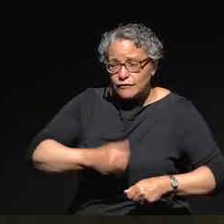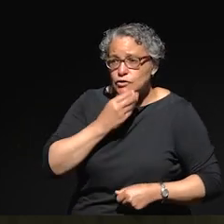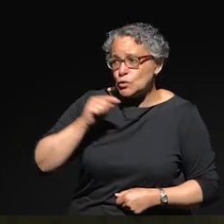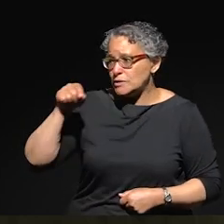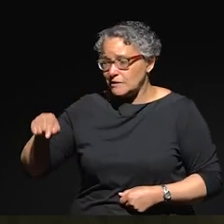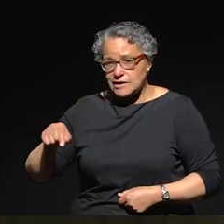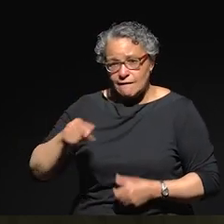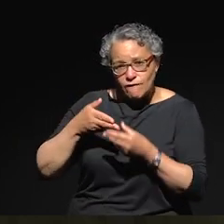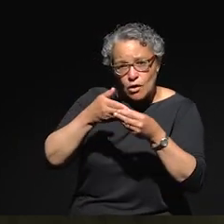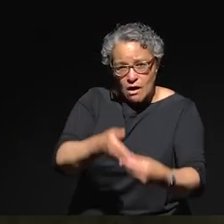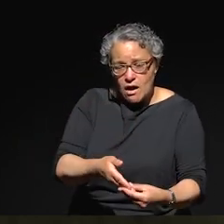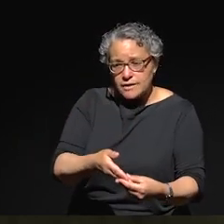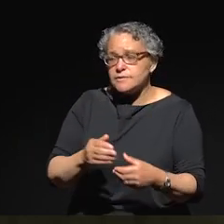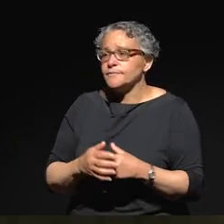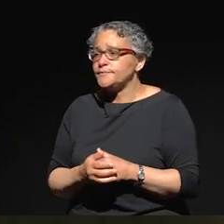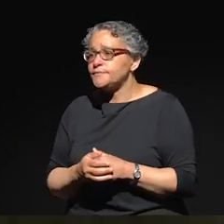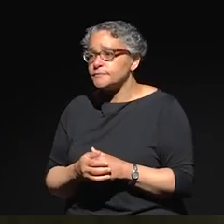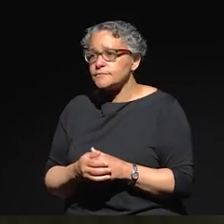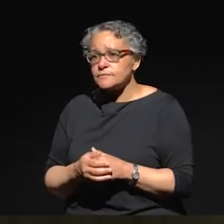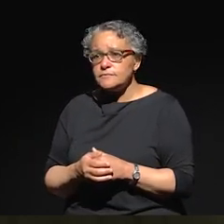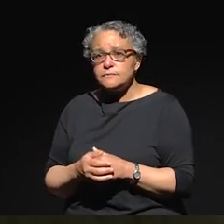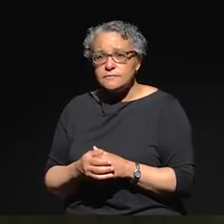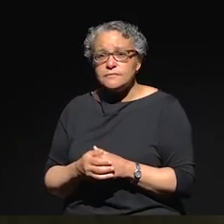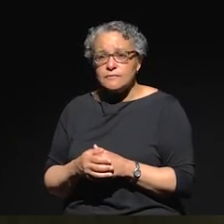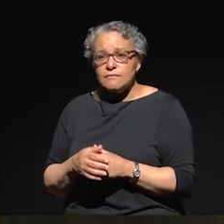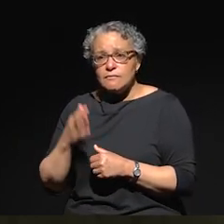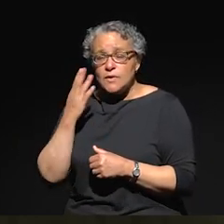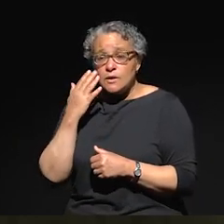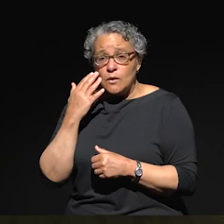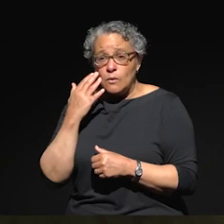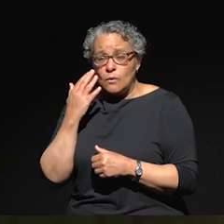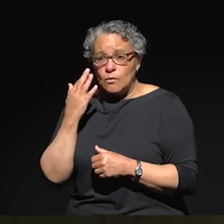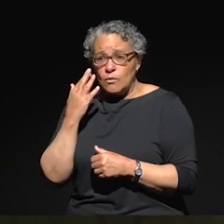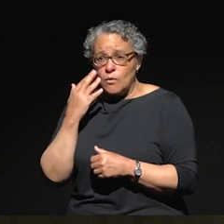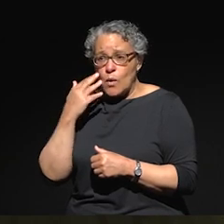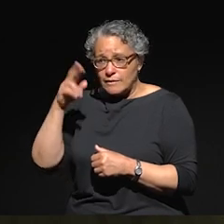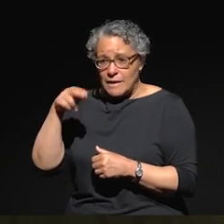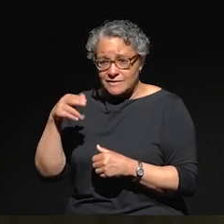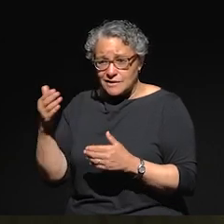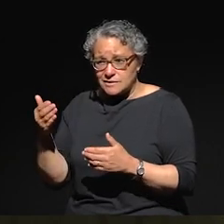arrived, they would, or maybe actually I think it was probably done in Raphael's workshop, they would